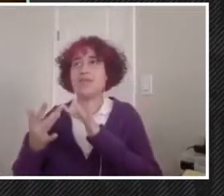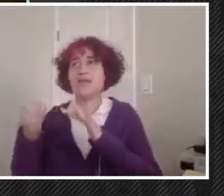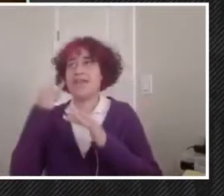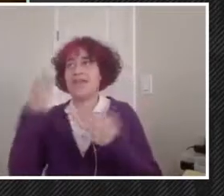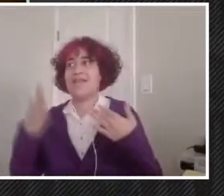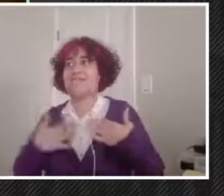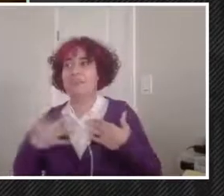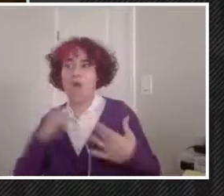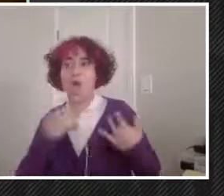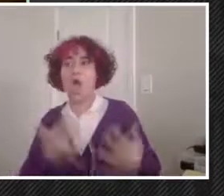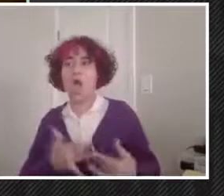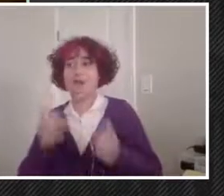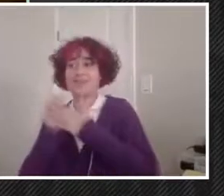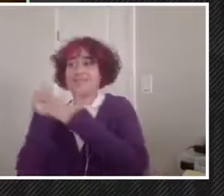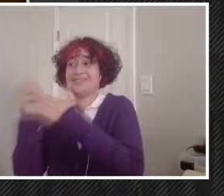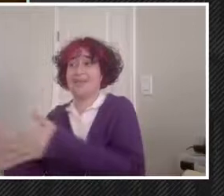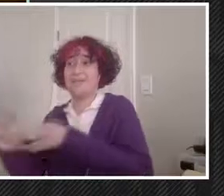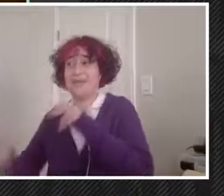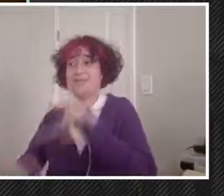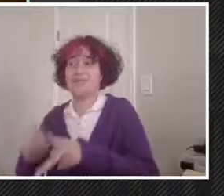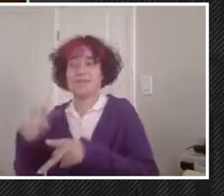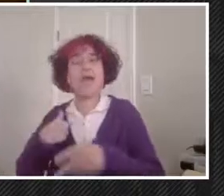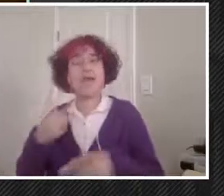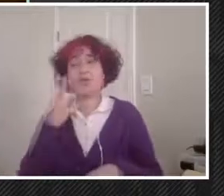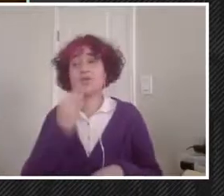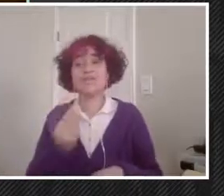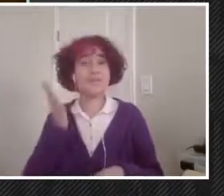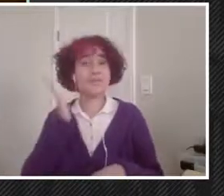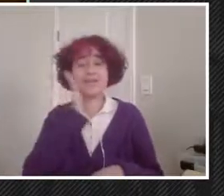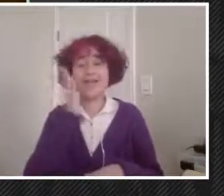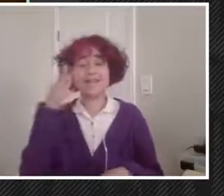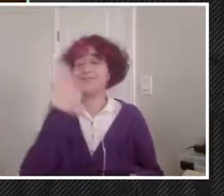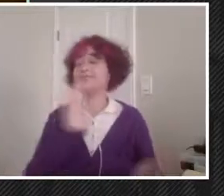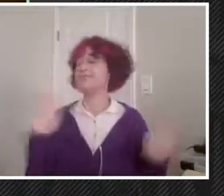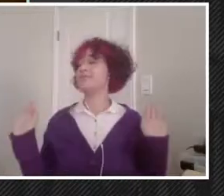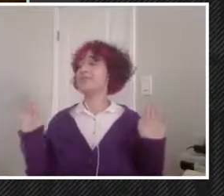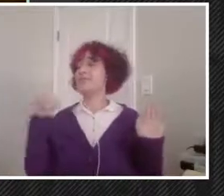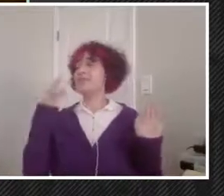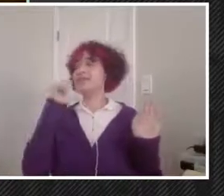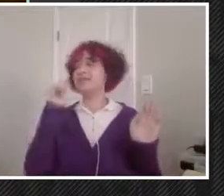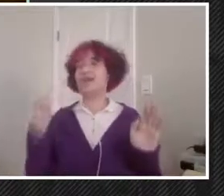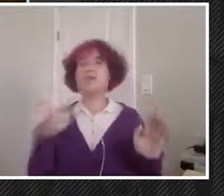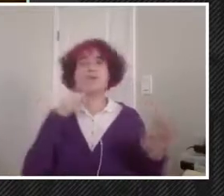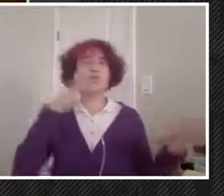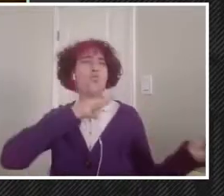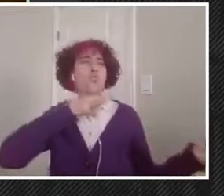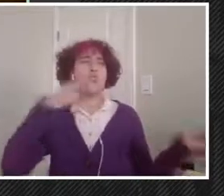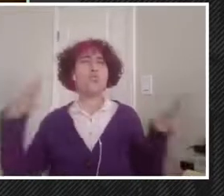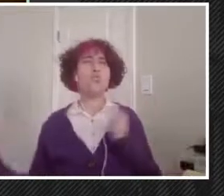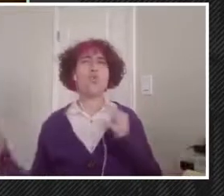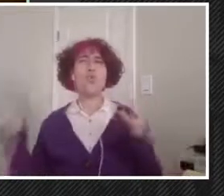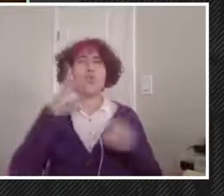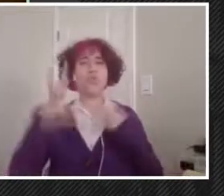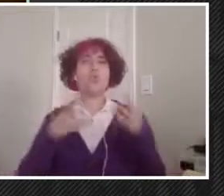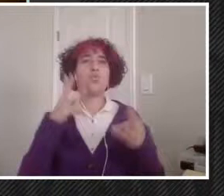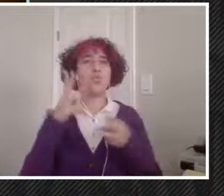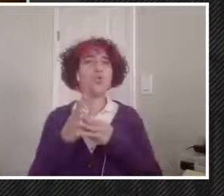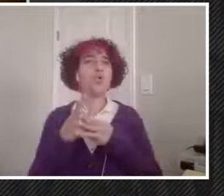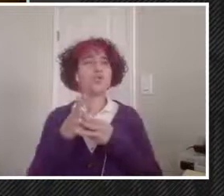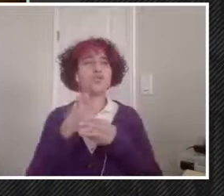and be at peace, because I live by this. I would rather be at war with the world and at peace with myself than at peace with the